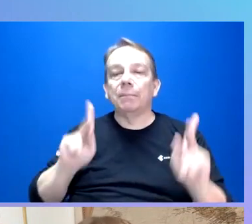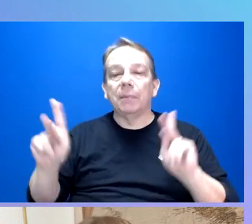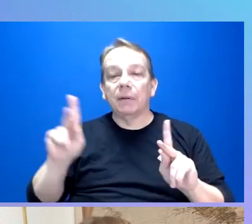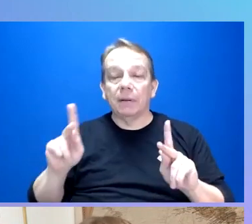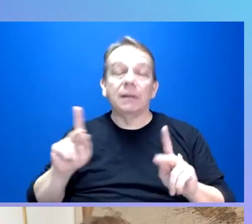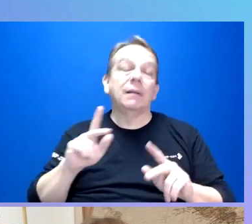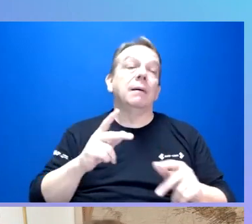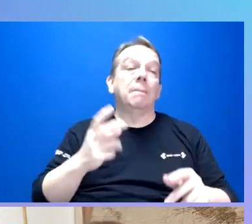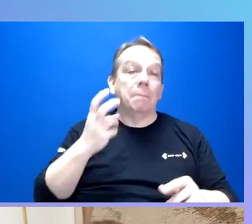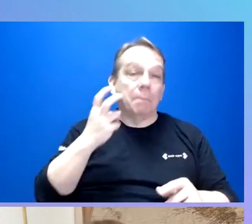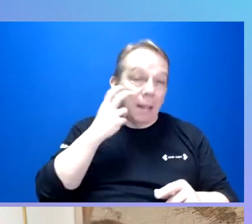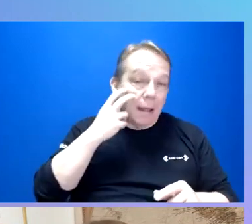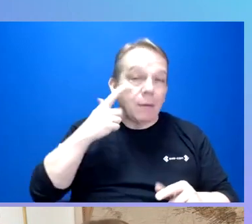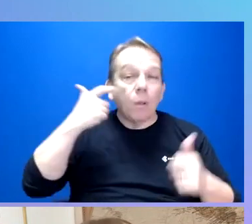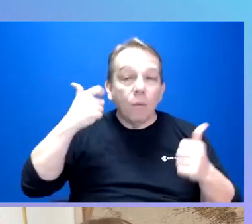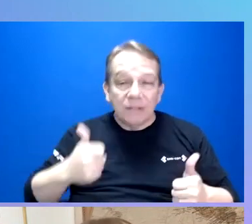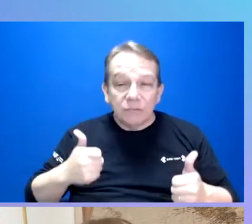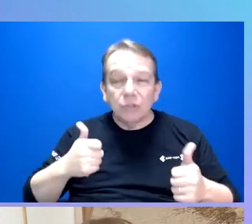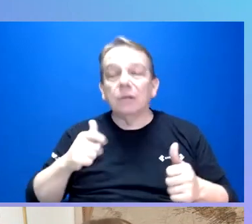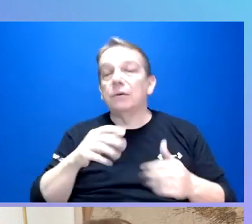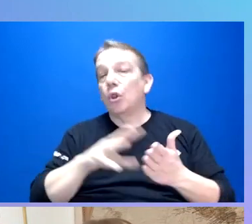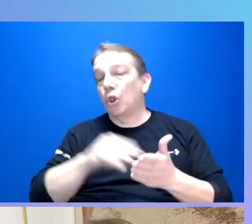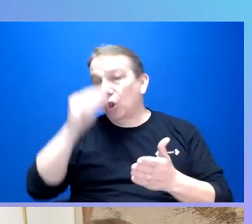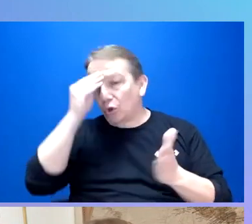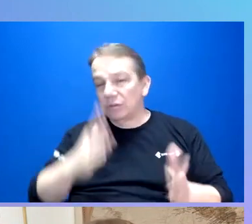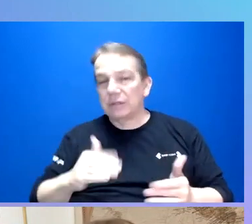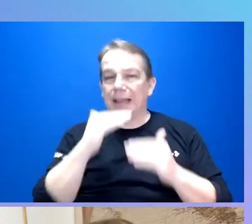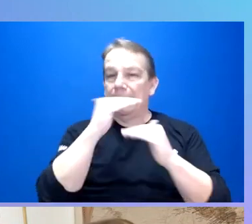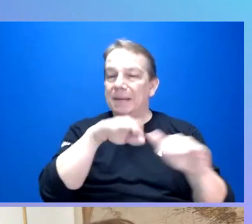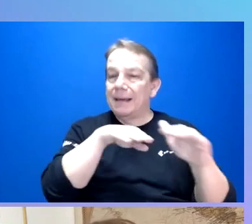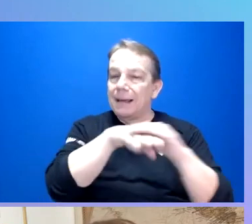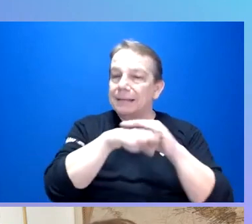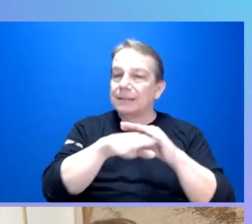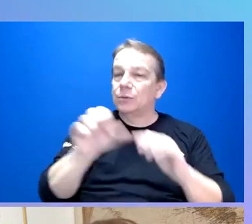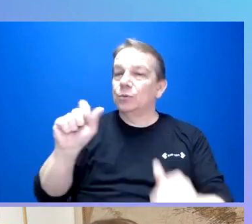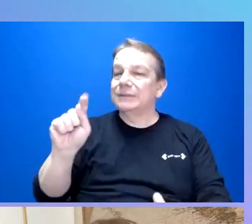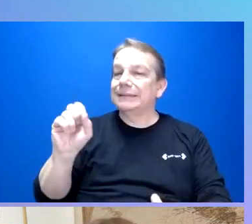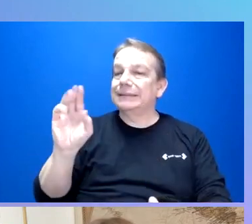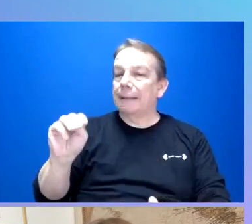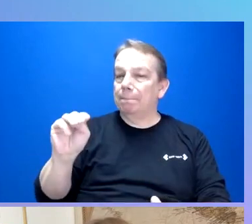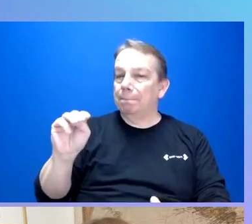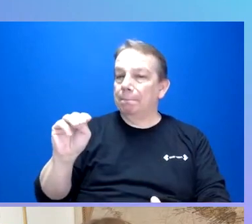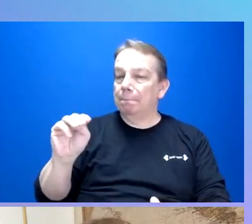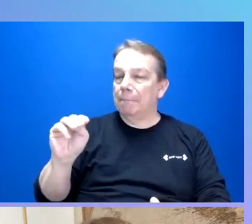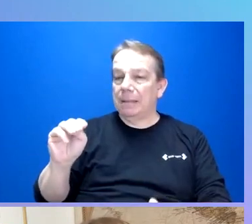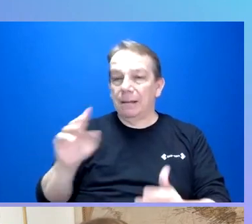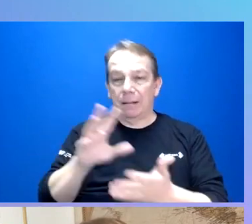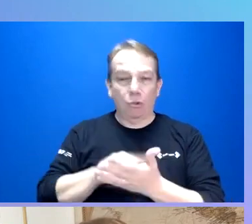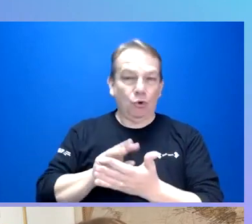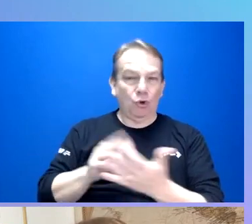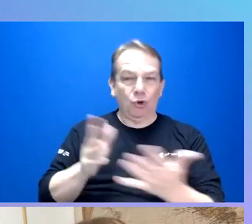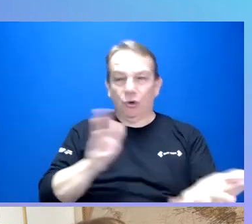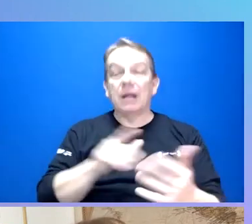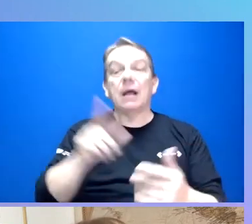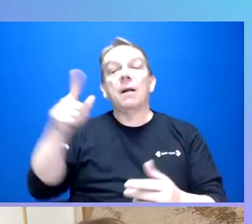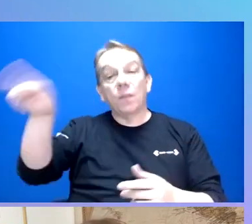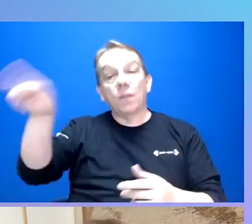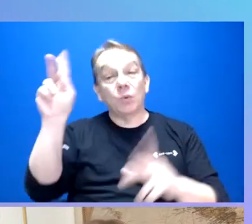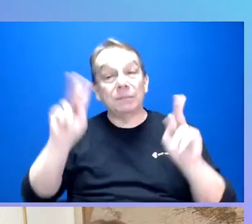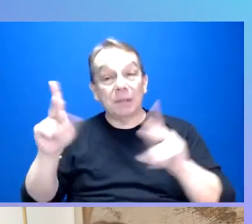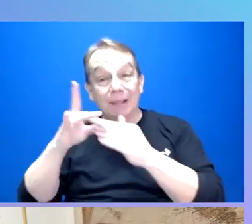vision learners have limited access to STEM instructors who identify as blind or low vision and can teach in a non-visual